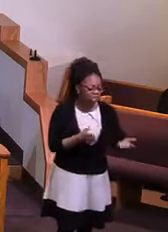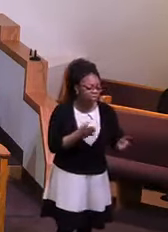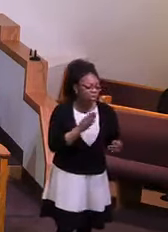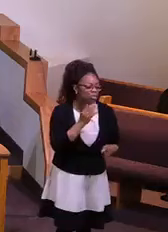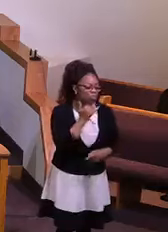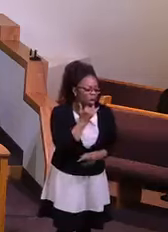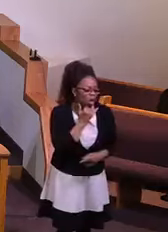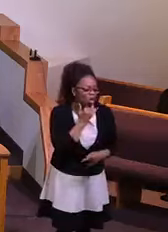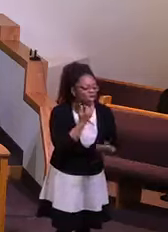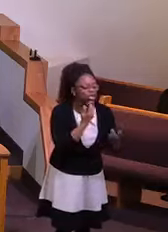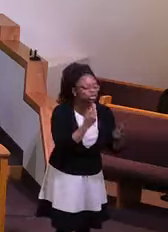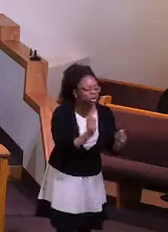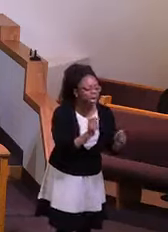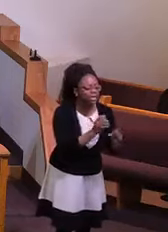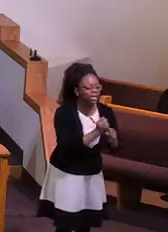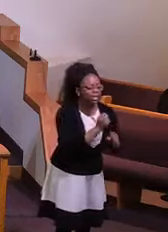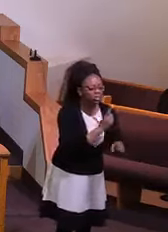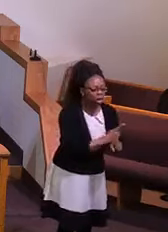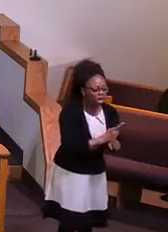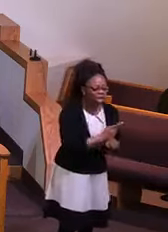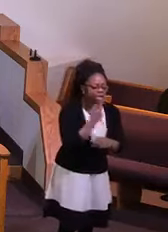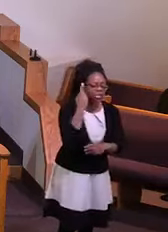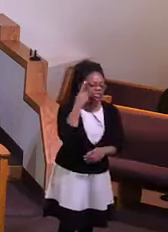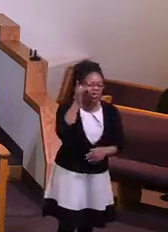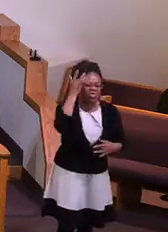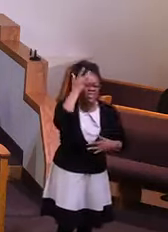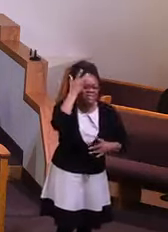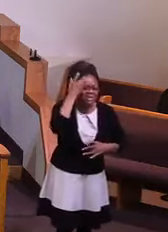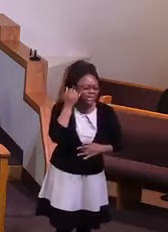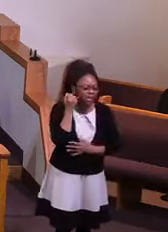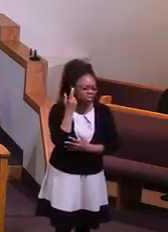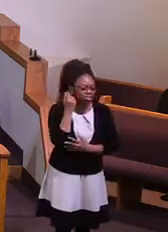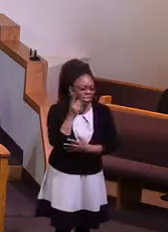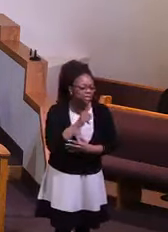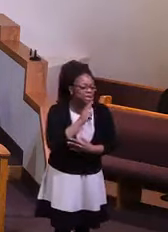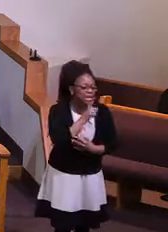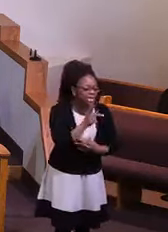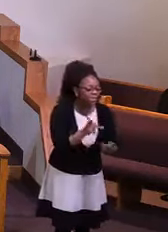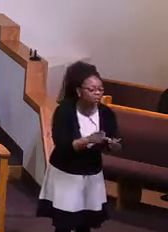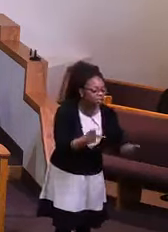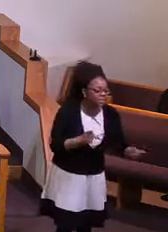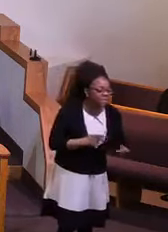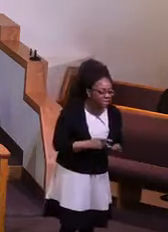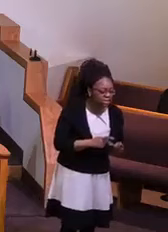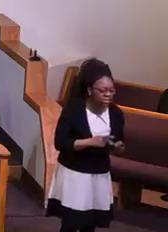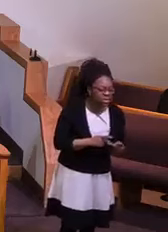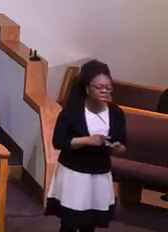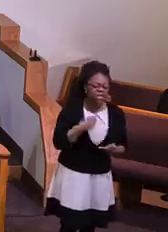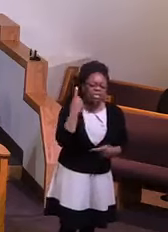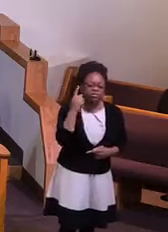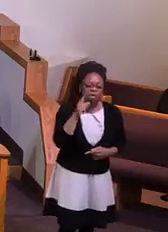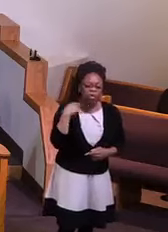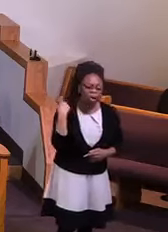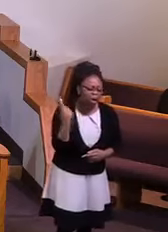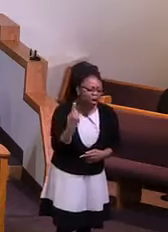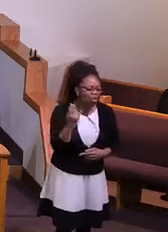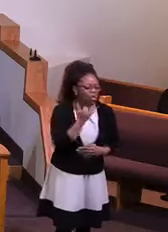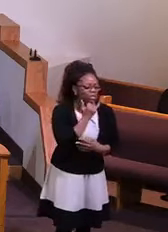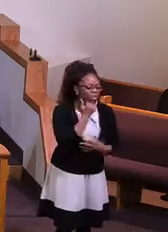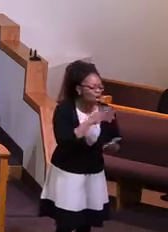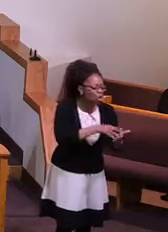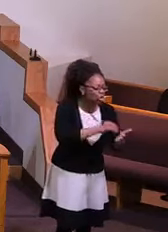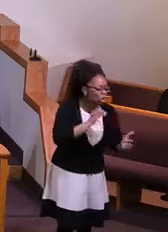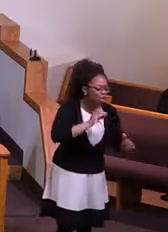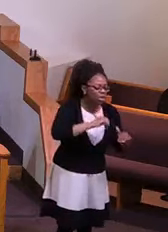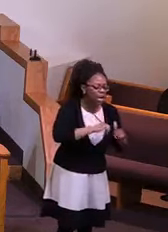it right. It's for the sick who understands that there is a position. It is for the always wrong learning how to